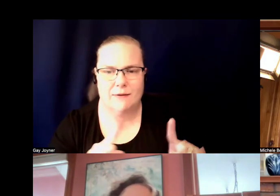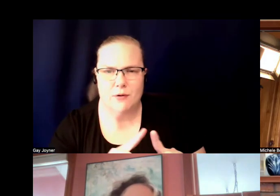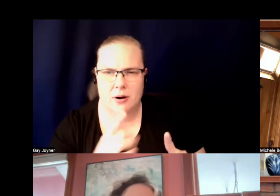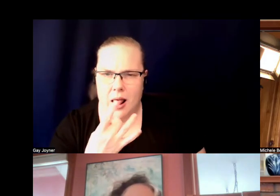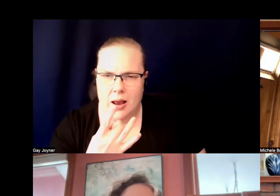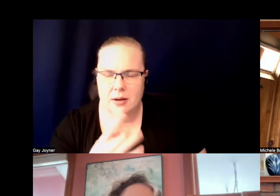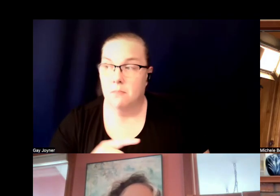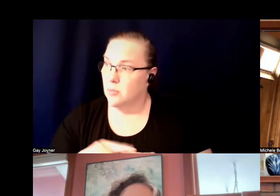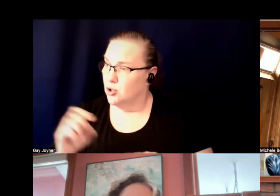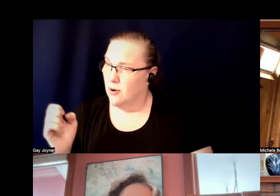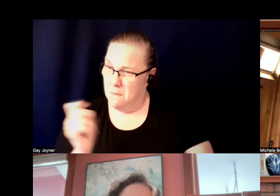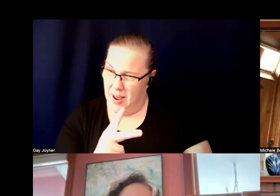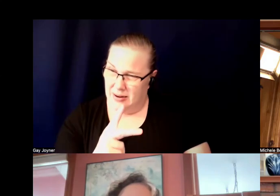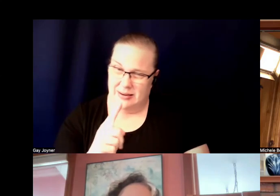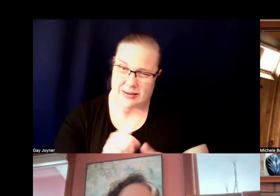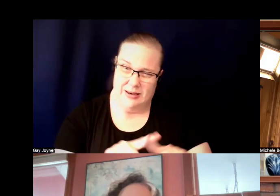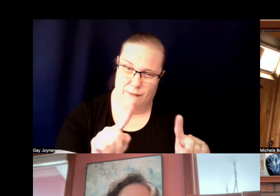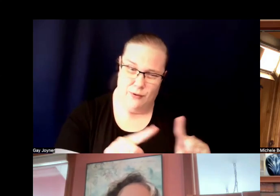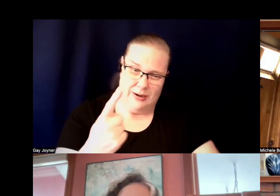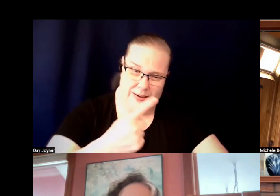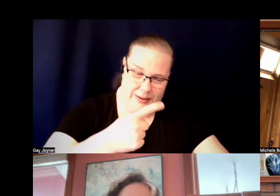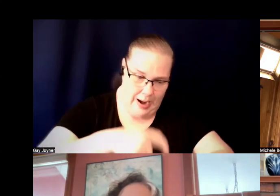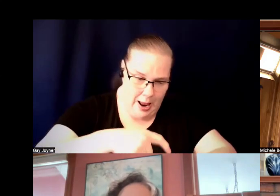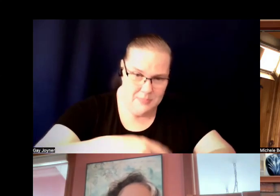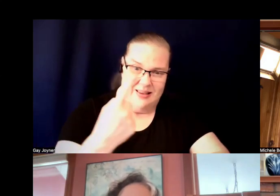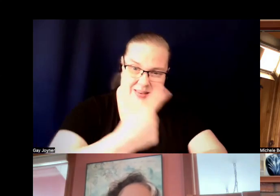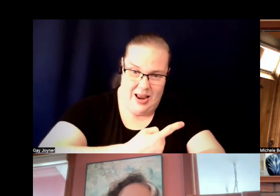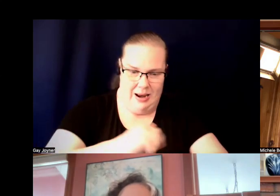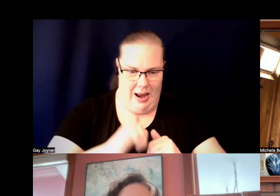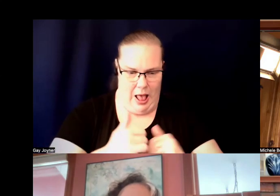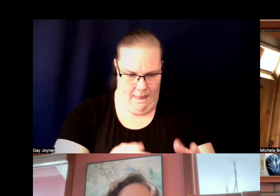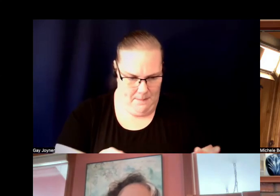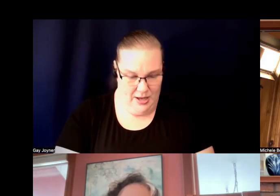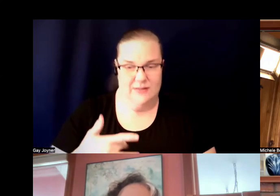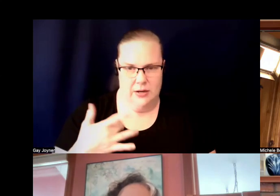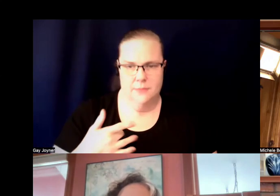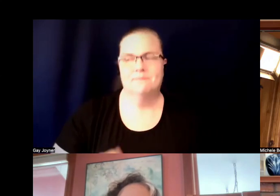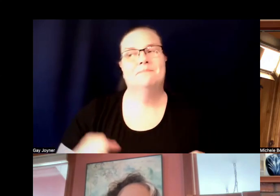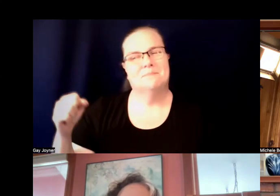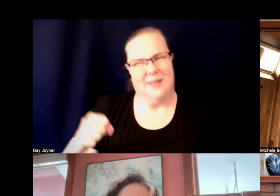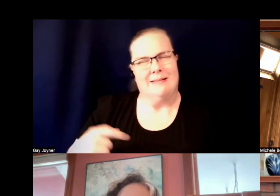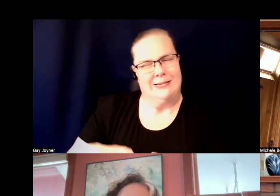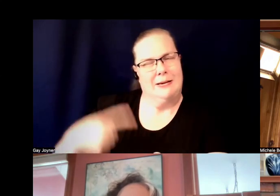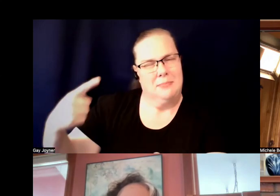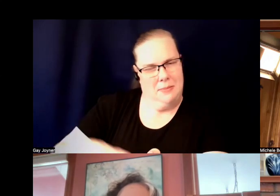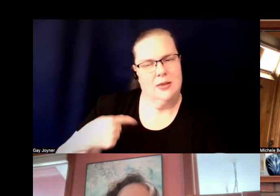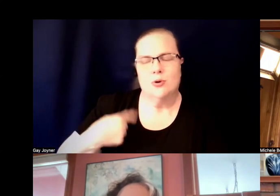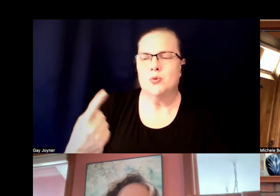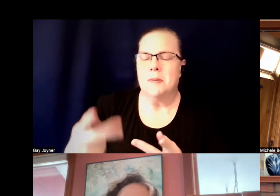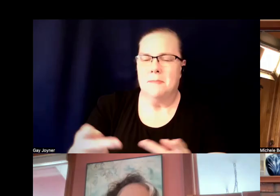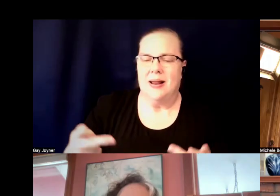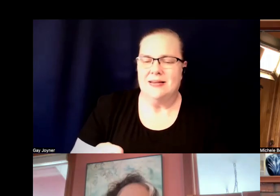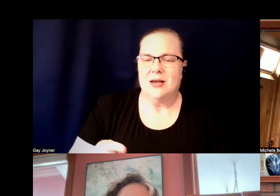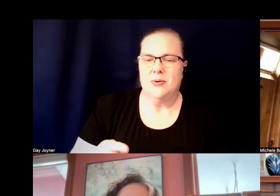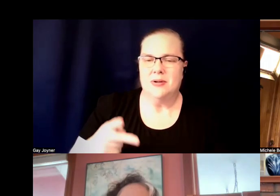at different times of the day to see how the places feel? Occasionally I do. There was one place I was actually in